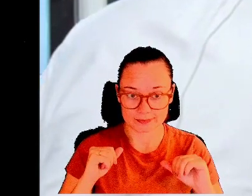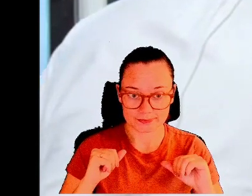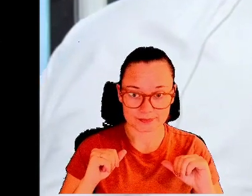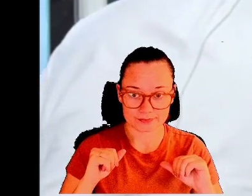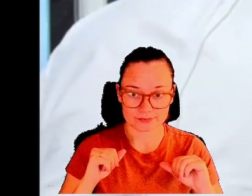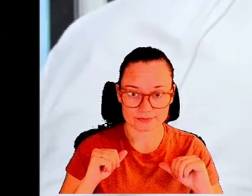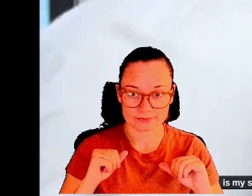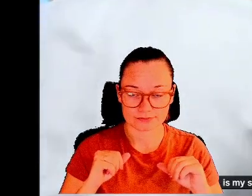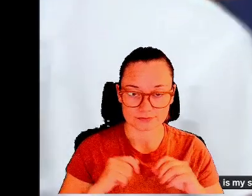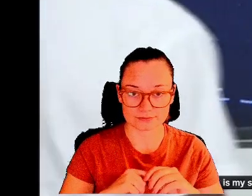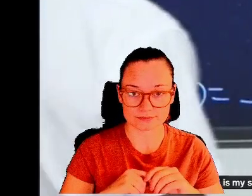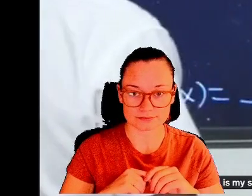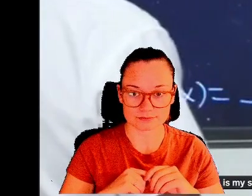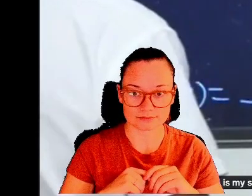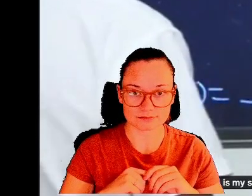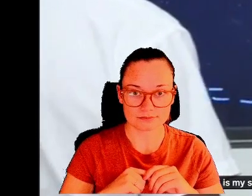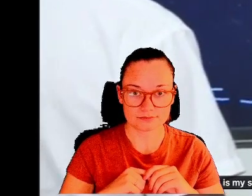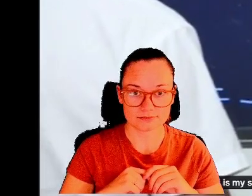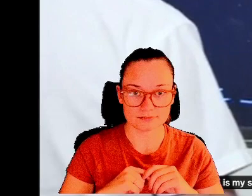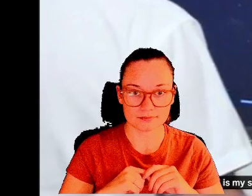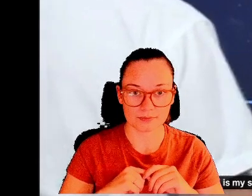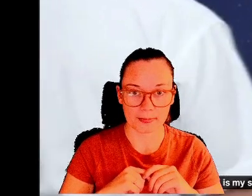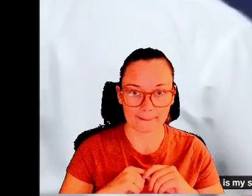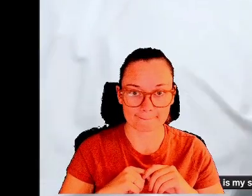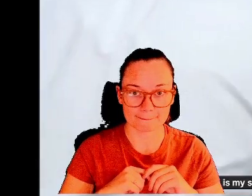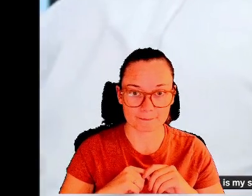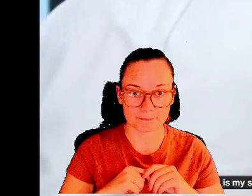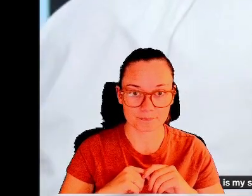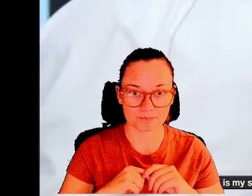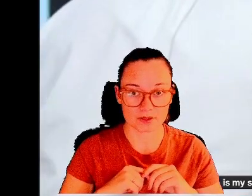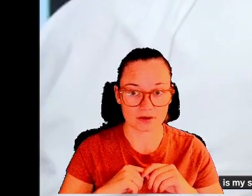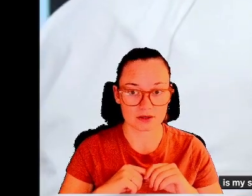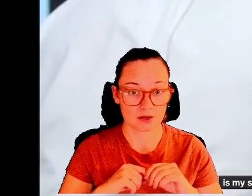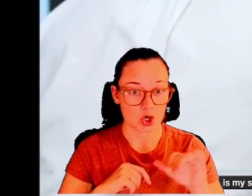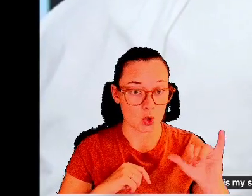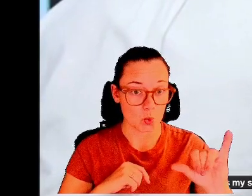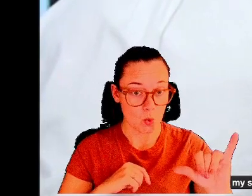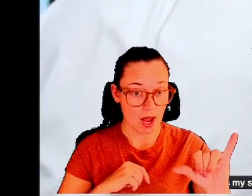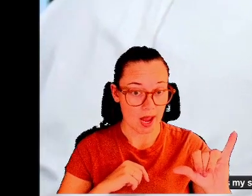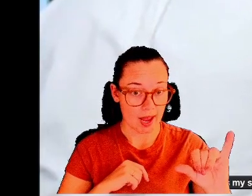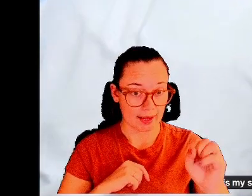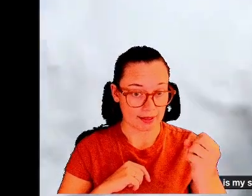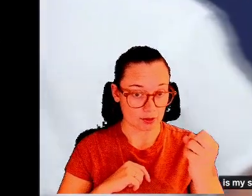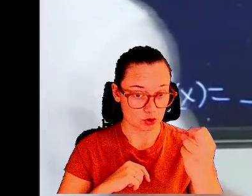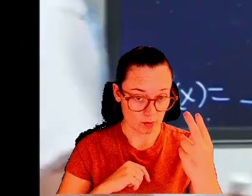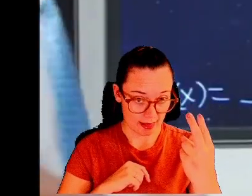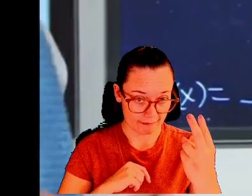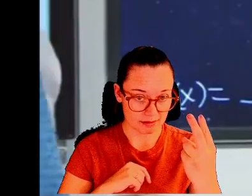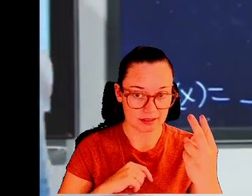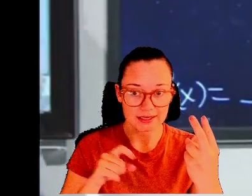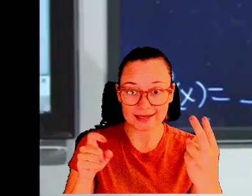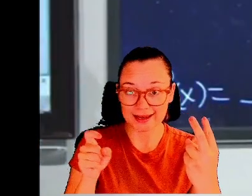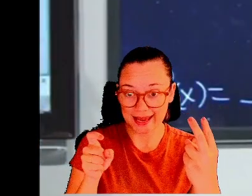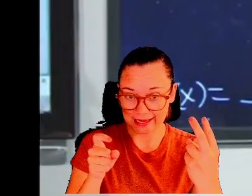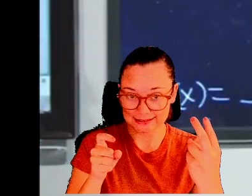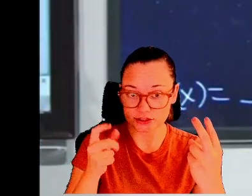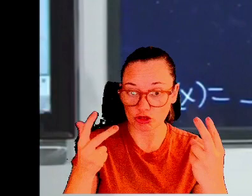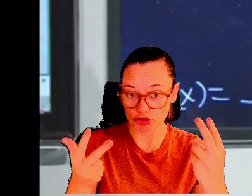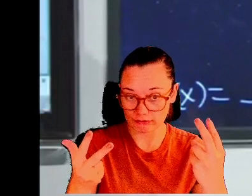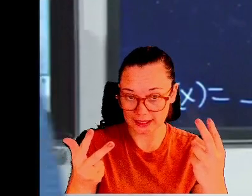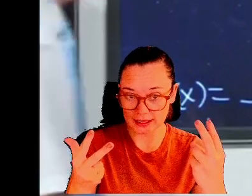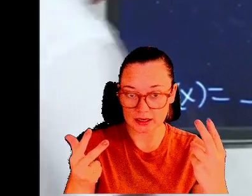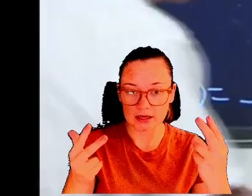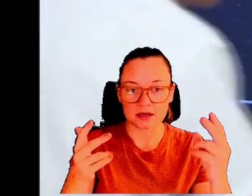comma 6 is my second point. And the third one is twice as big as that, and the fourth one is twice as big as that, and so